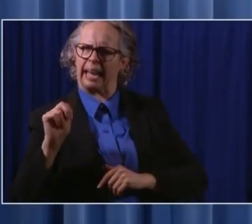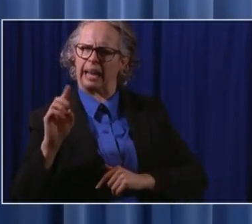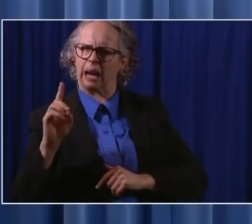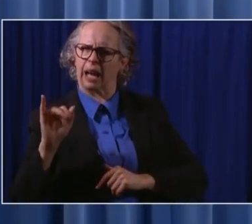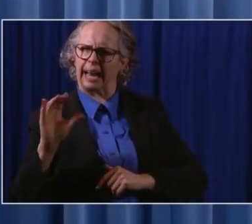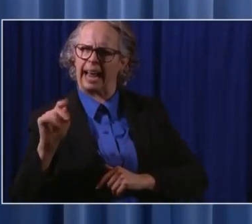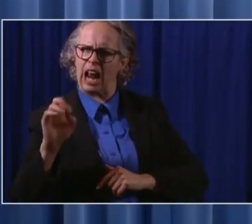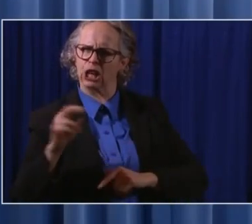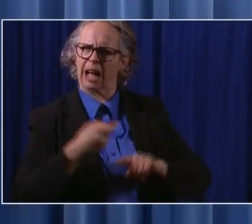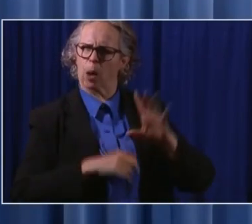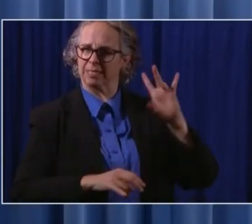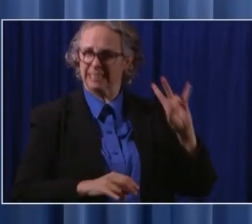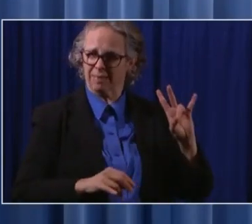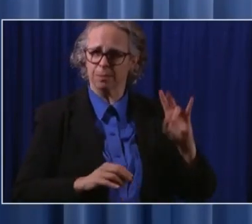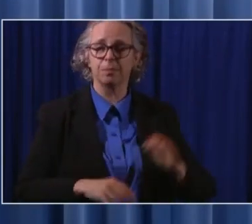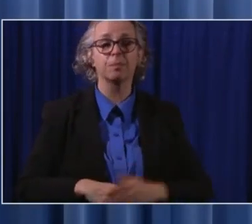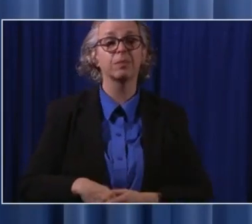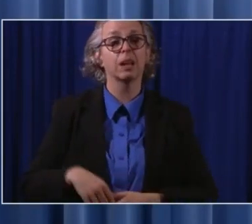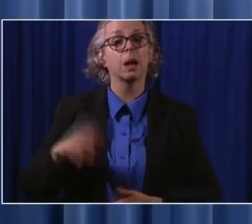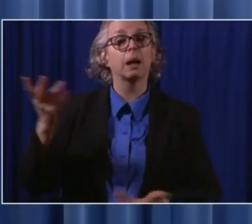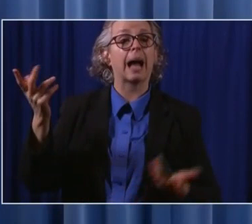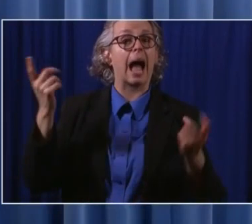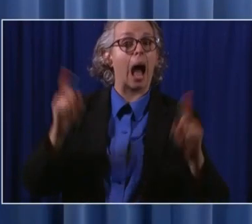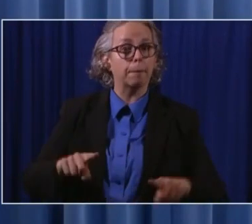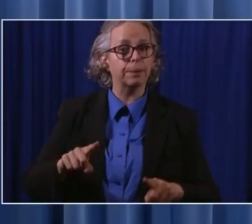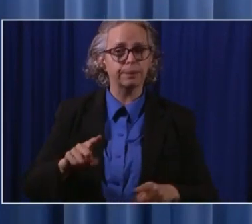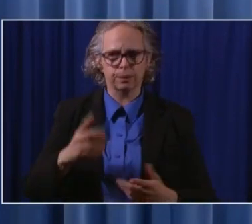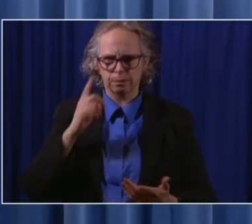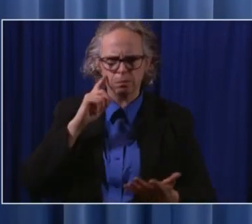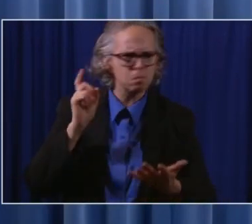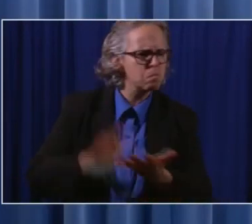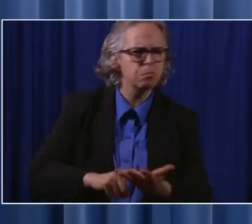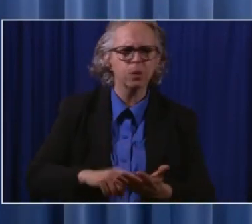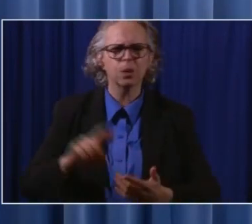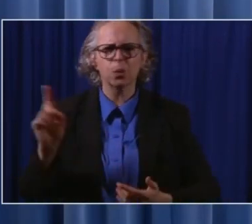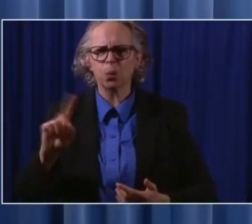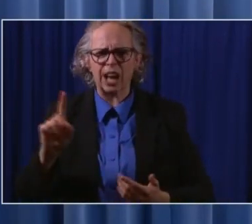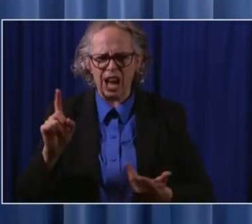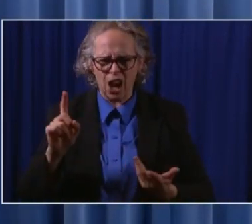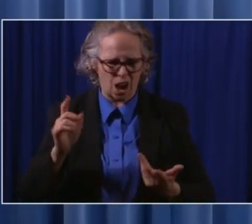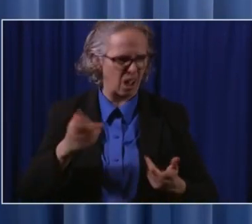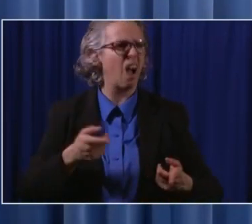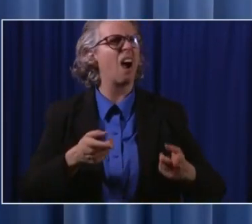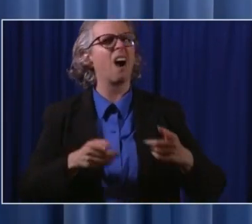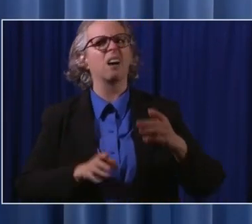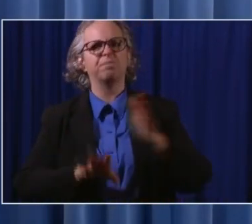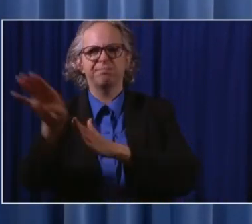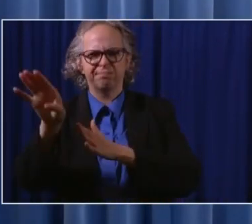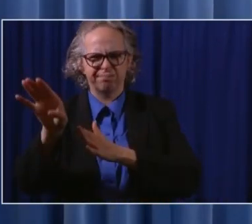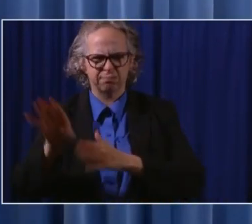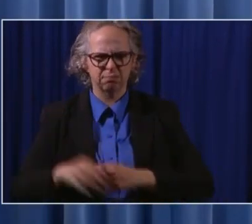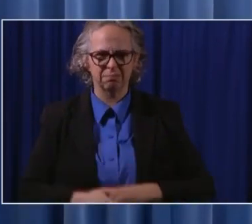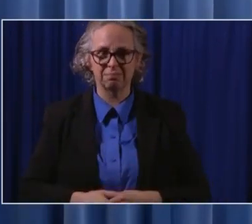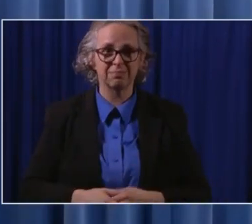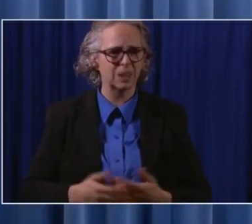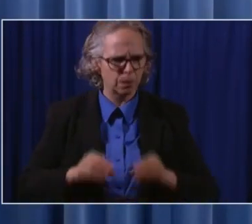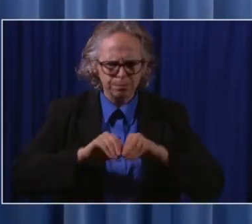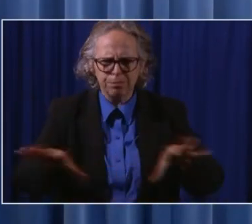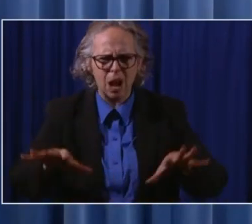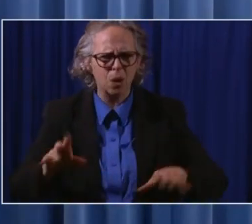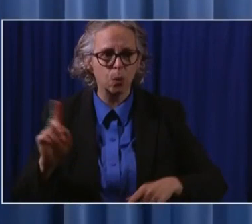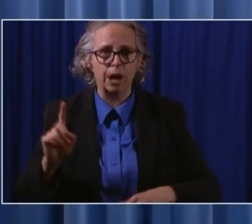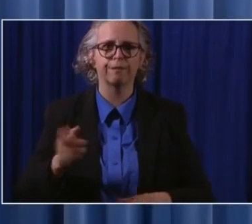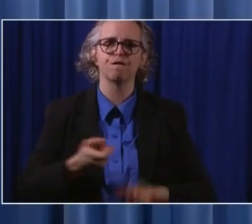coronavirus-like illness. Again, an early indicator. County moving in the wrong direction. Lawrence County has had several outbreaks that are connected to funerals,